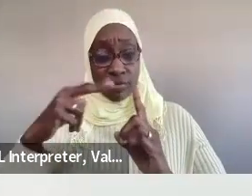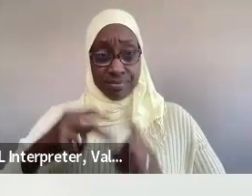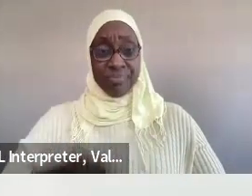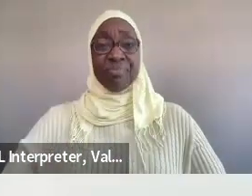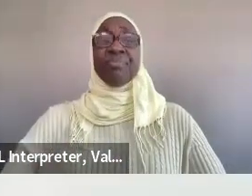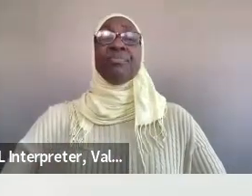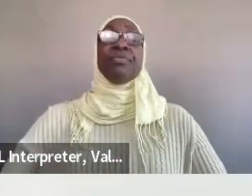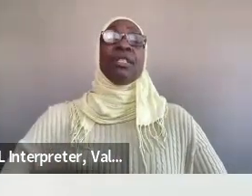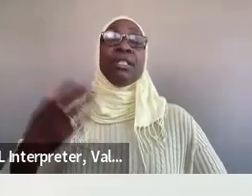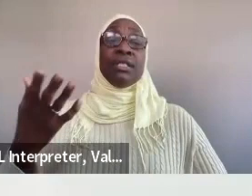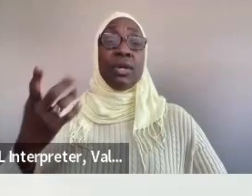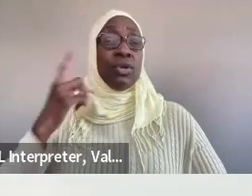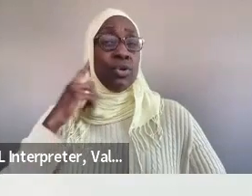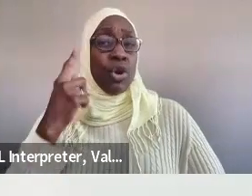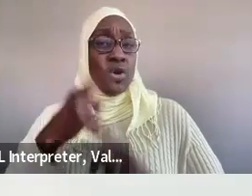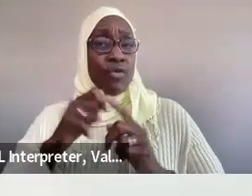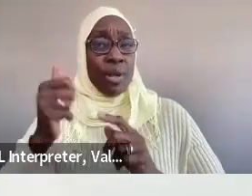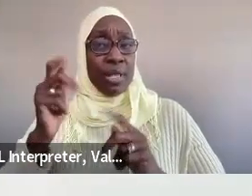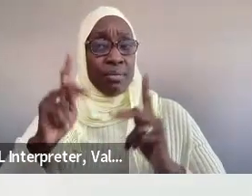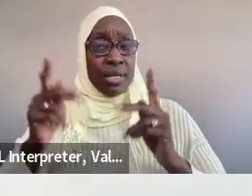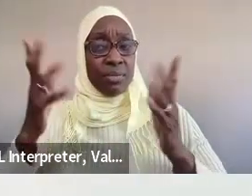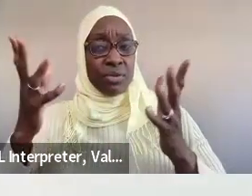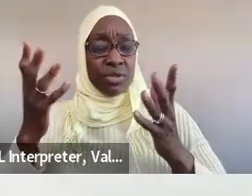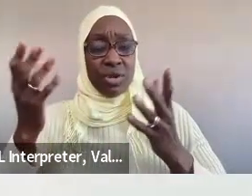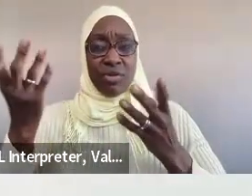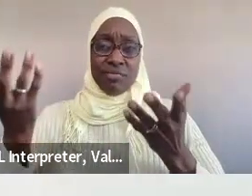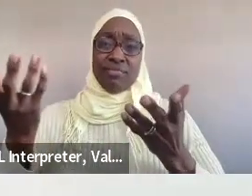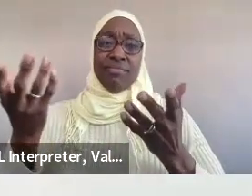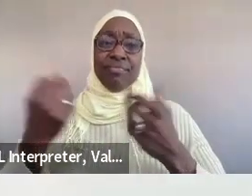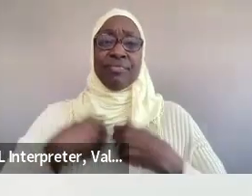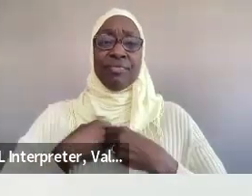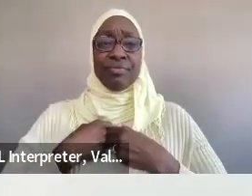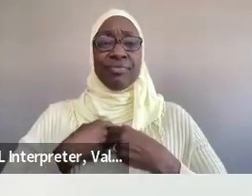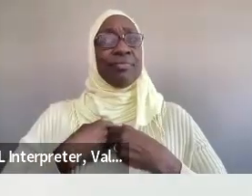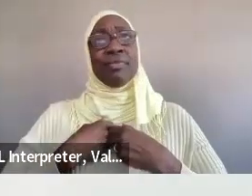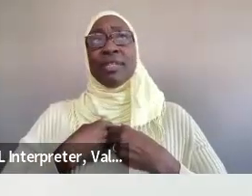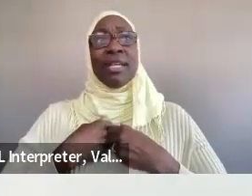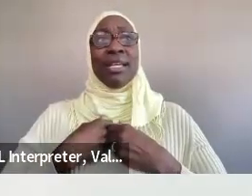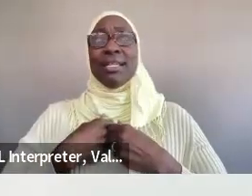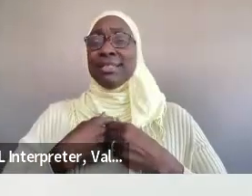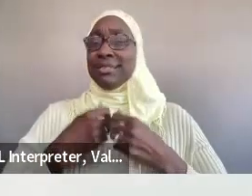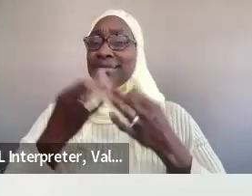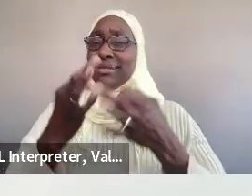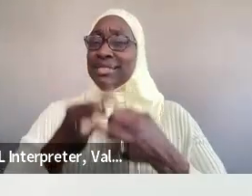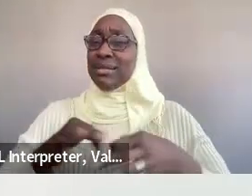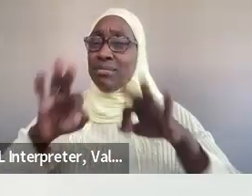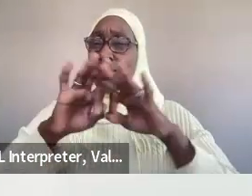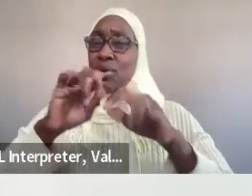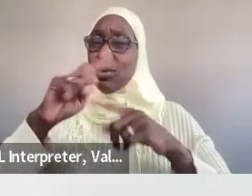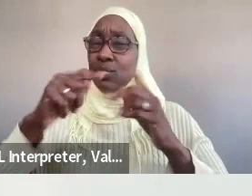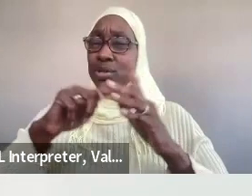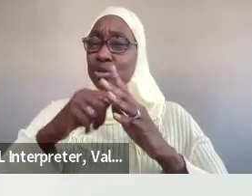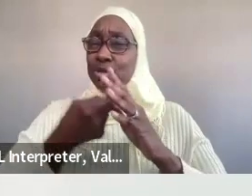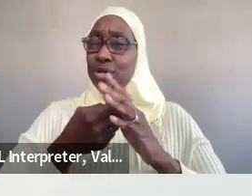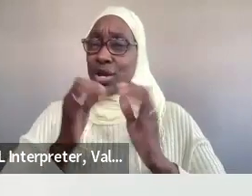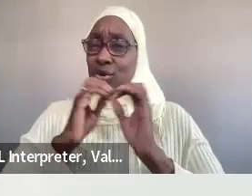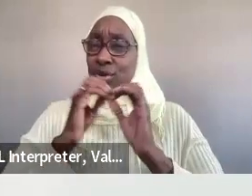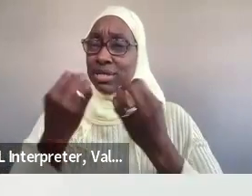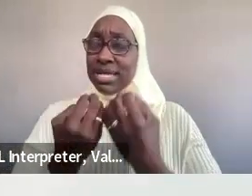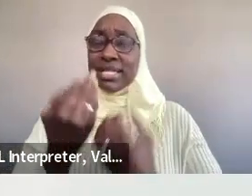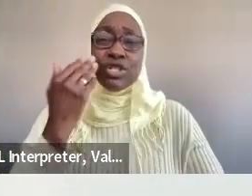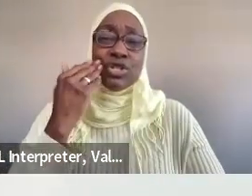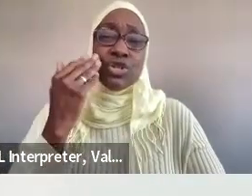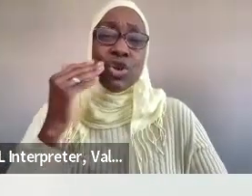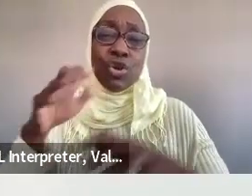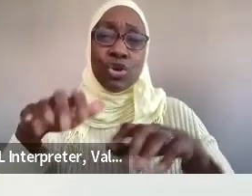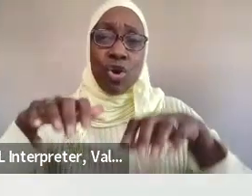from a project manager. So the main key when you're starting an organization would be to know your audience, whether it's the